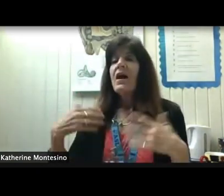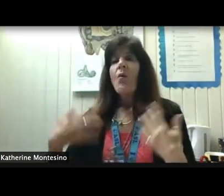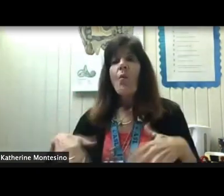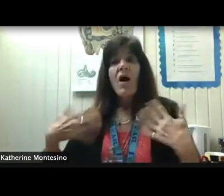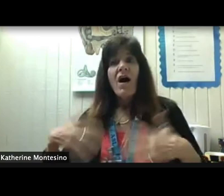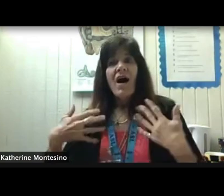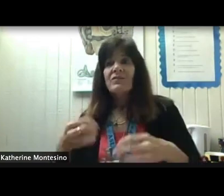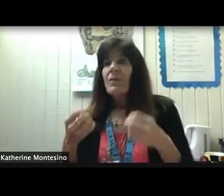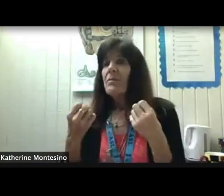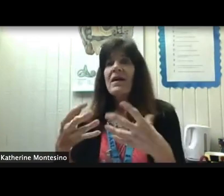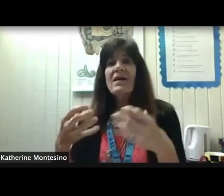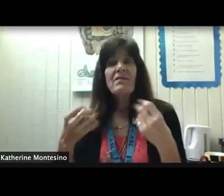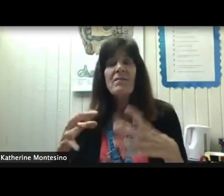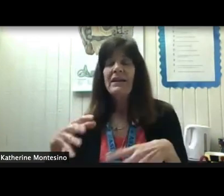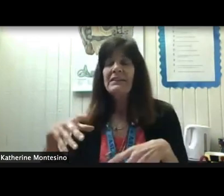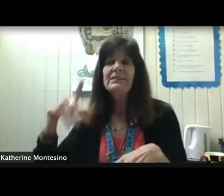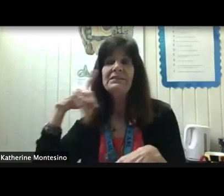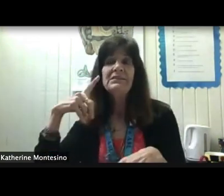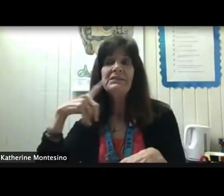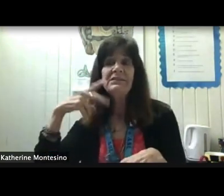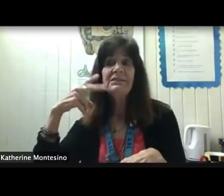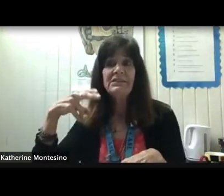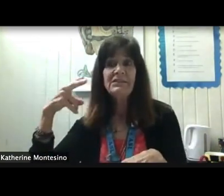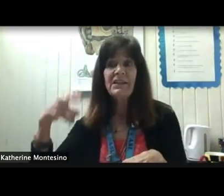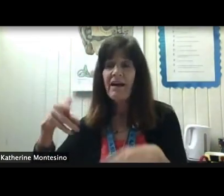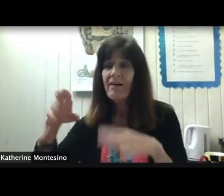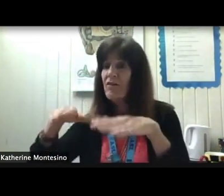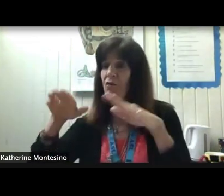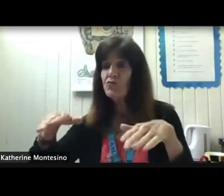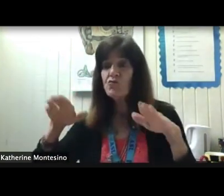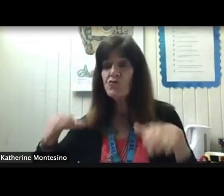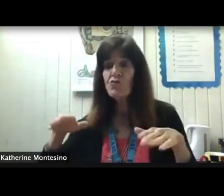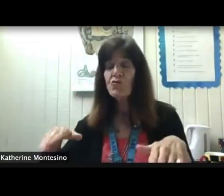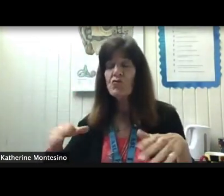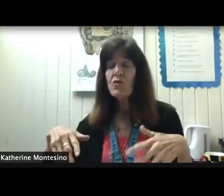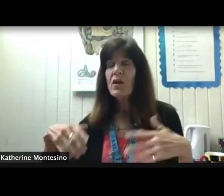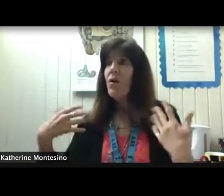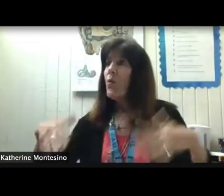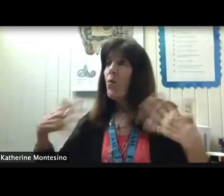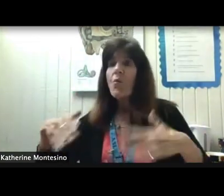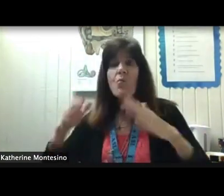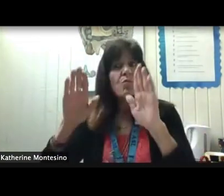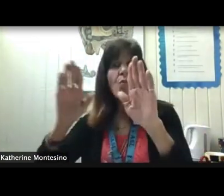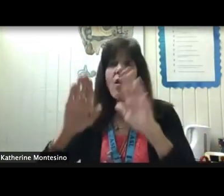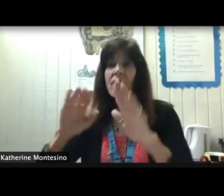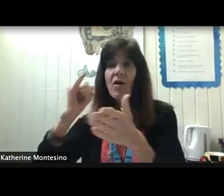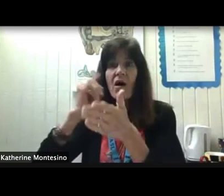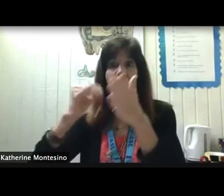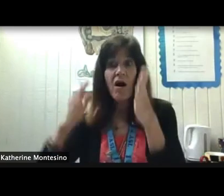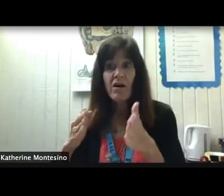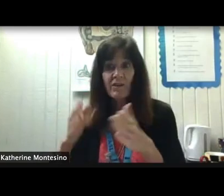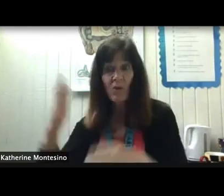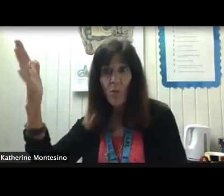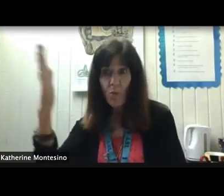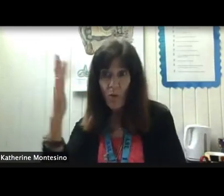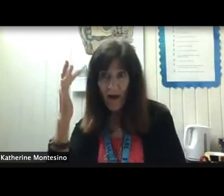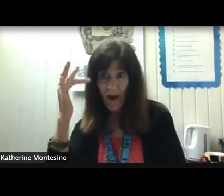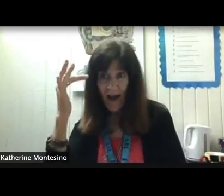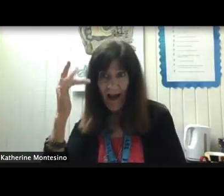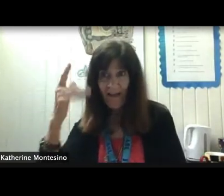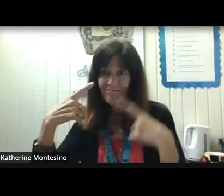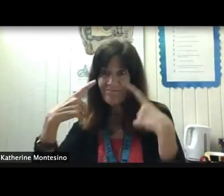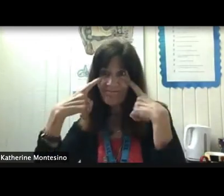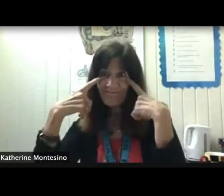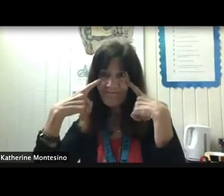The school that I worked there, I worked as an art teacher, as I said, and oh, there's just, there were so many deaf and hard of hearing